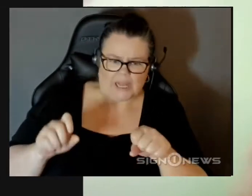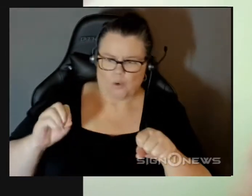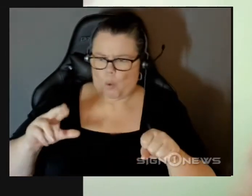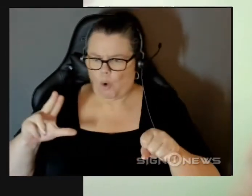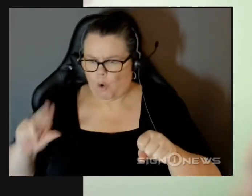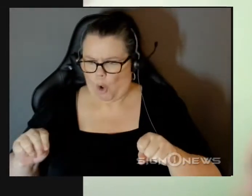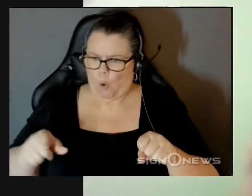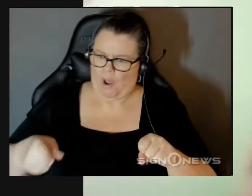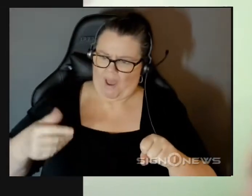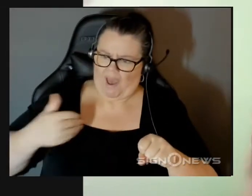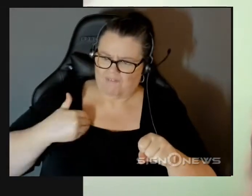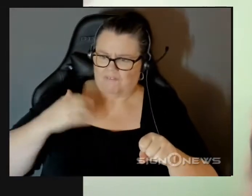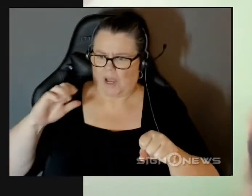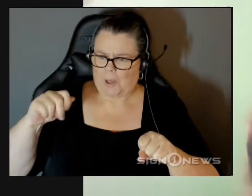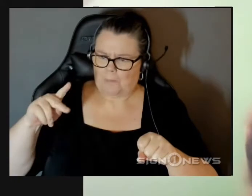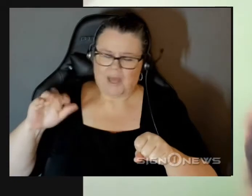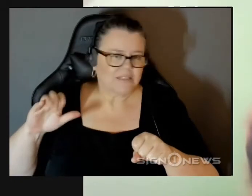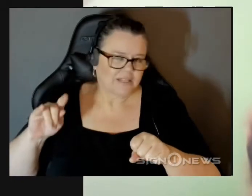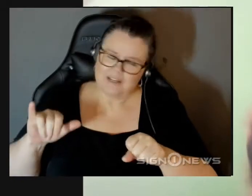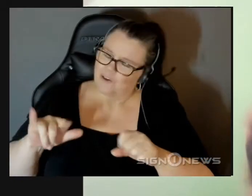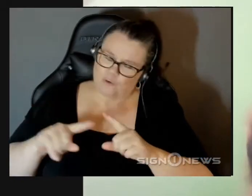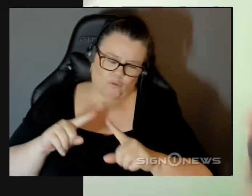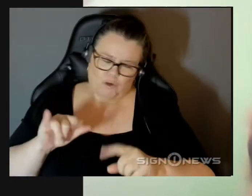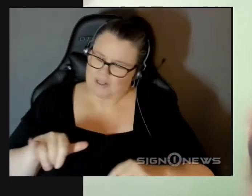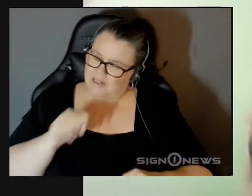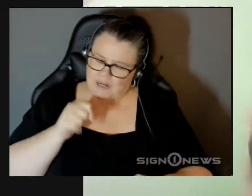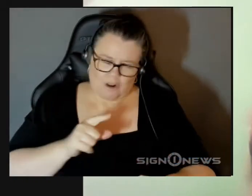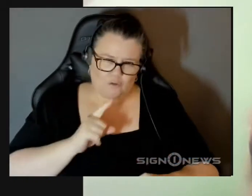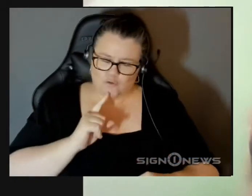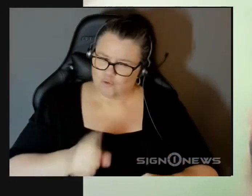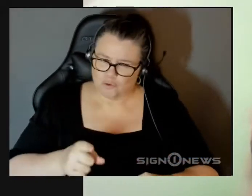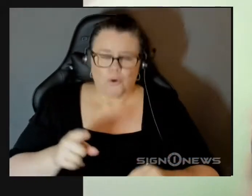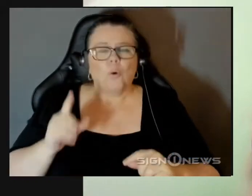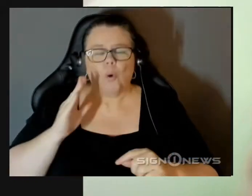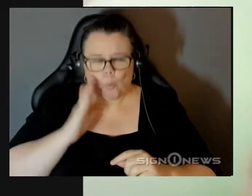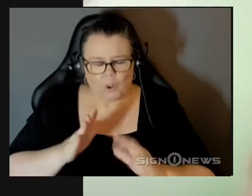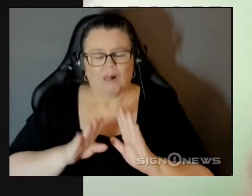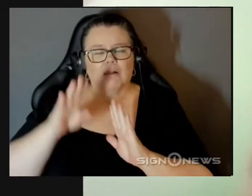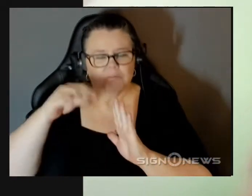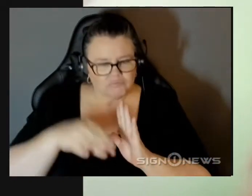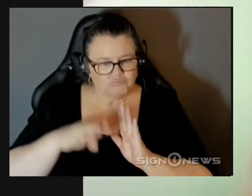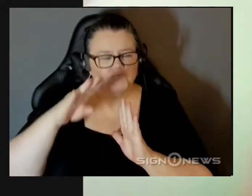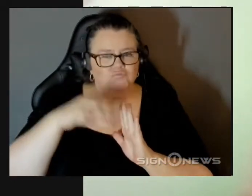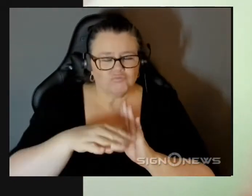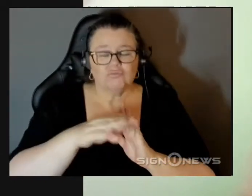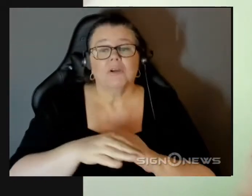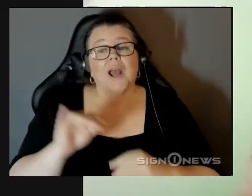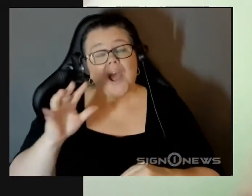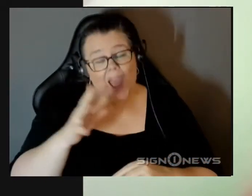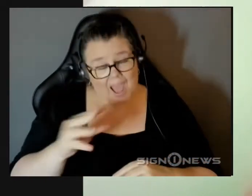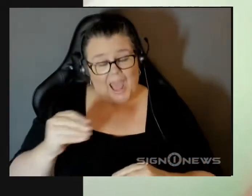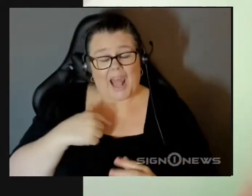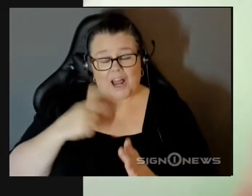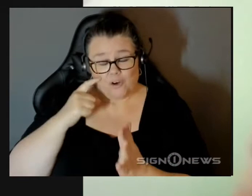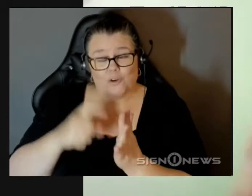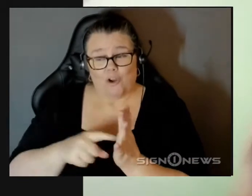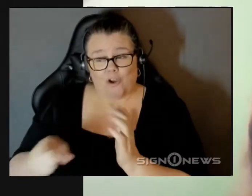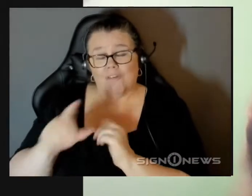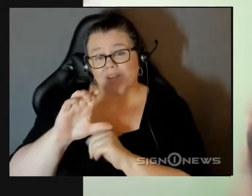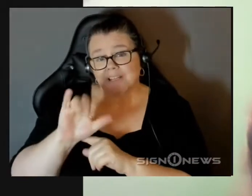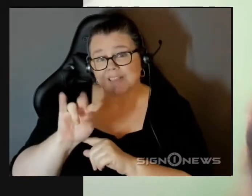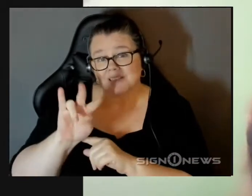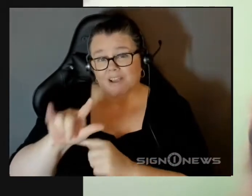capacity works. We also are seeing within the kind of civil rights movement, a desire to move away from terms